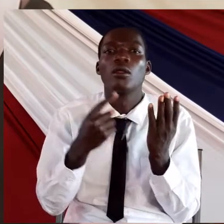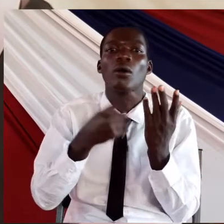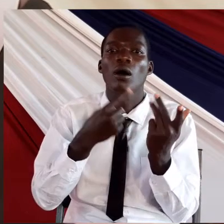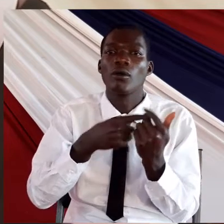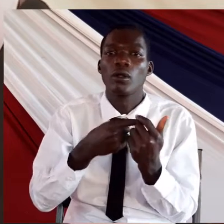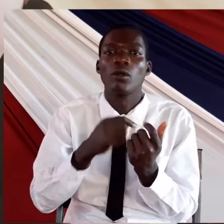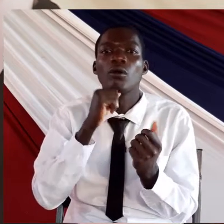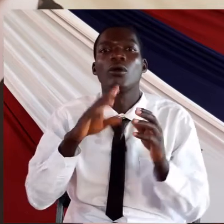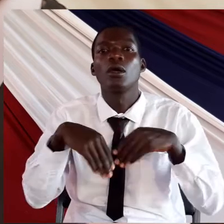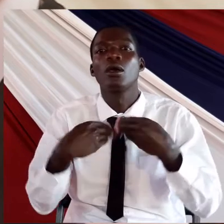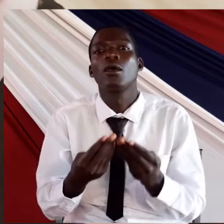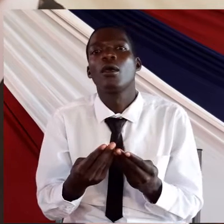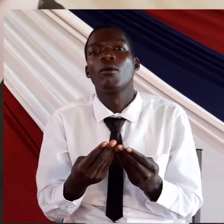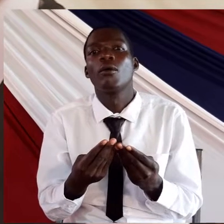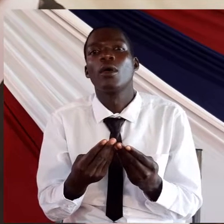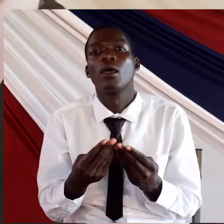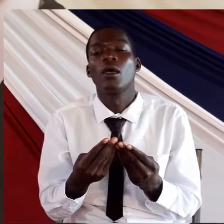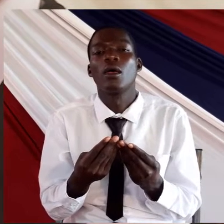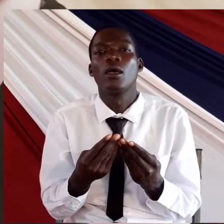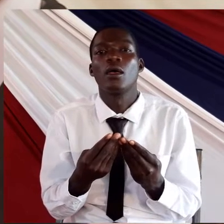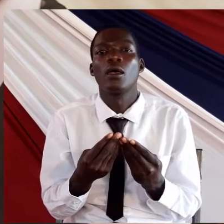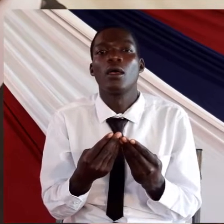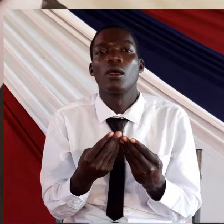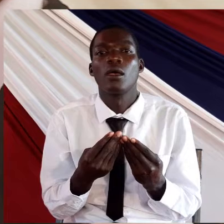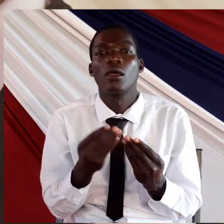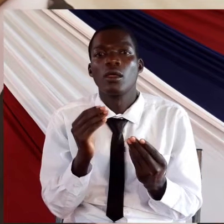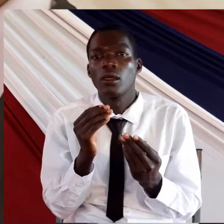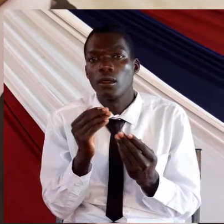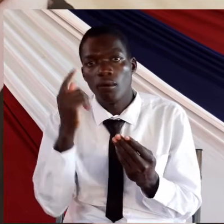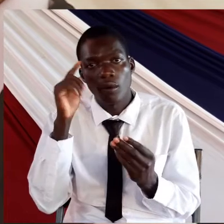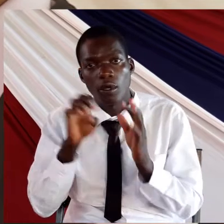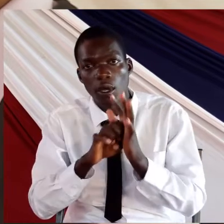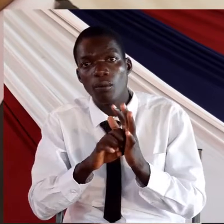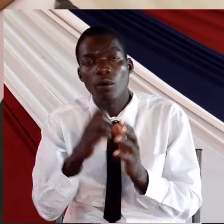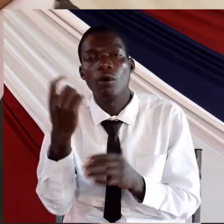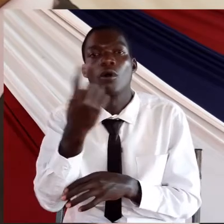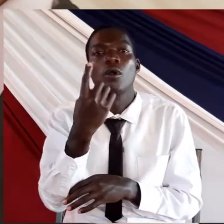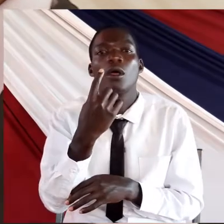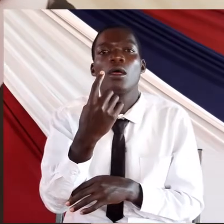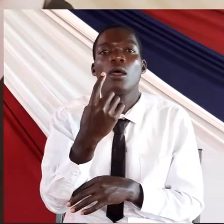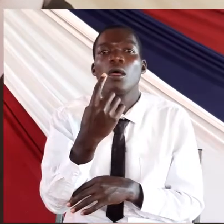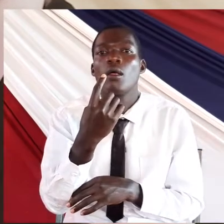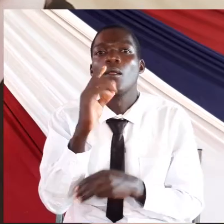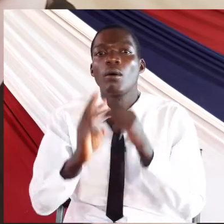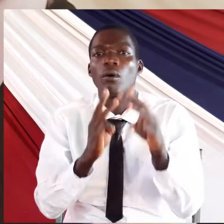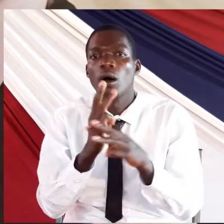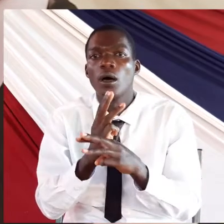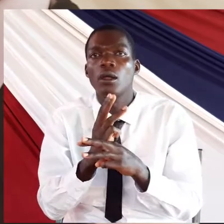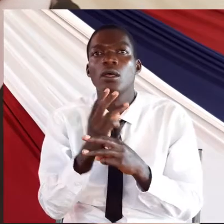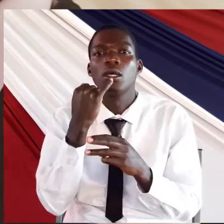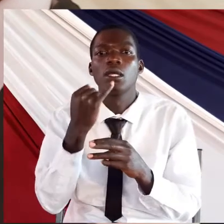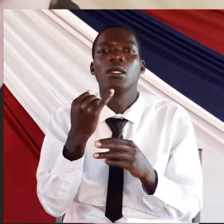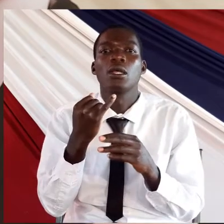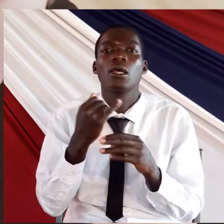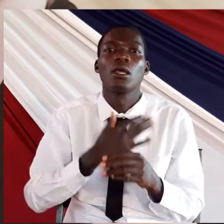give a scientific view of the world. For example, the notion that the world is flat,